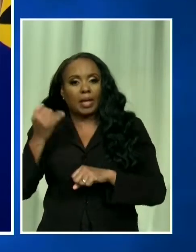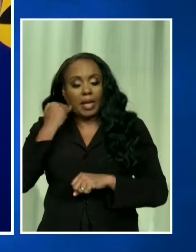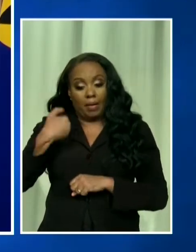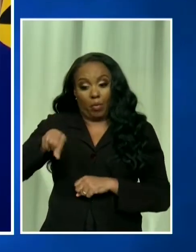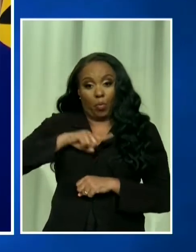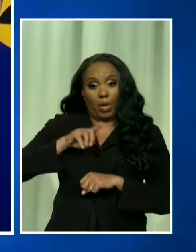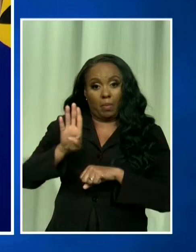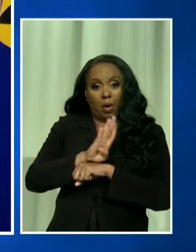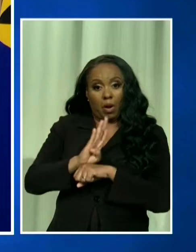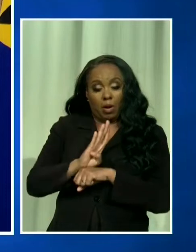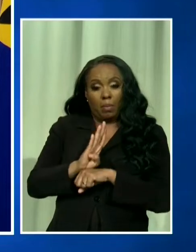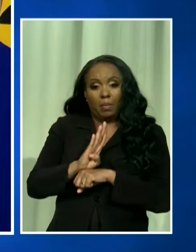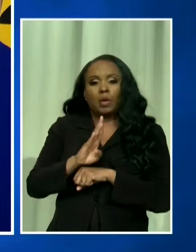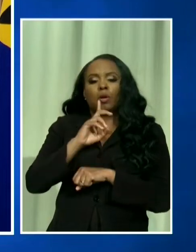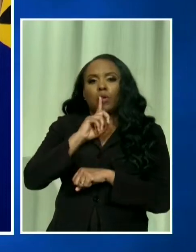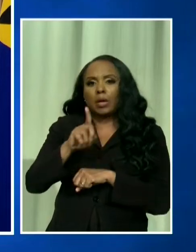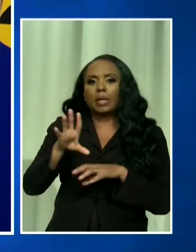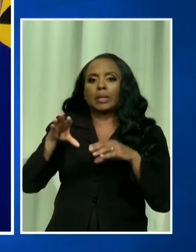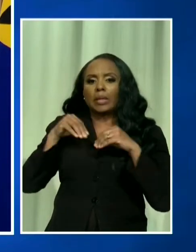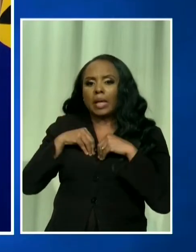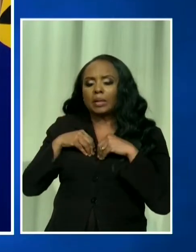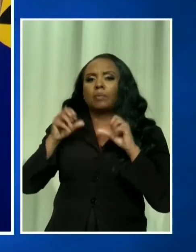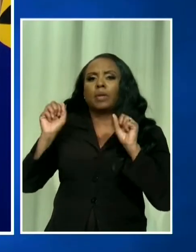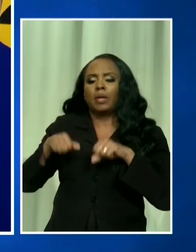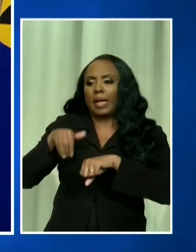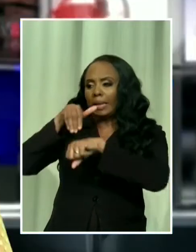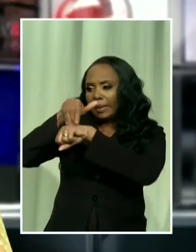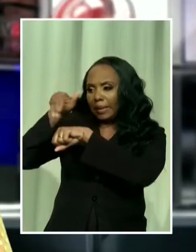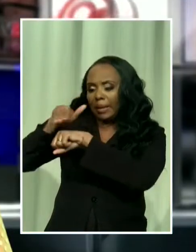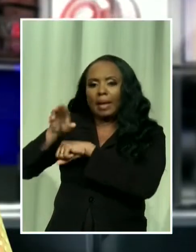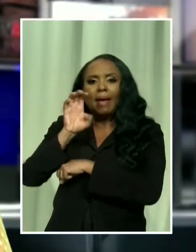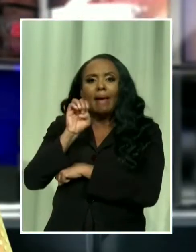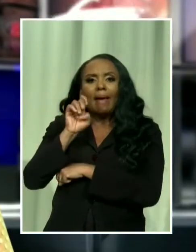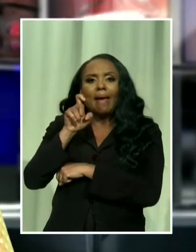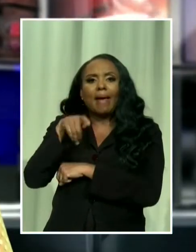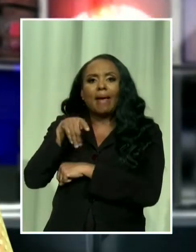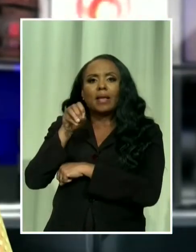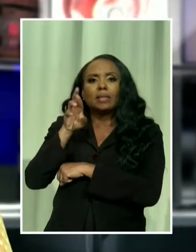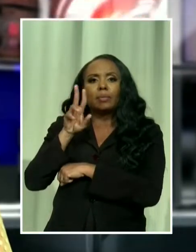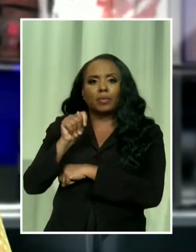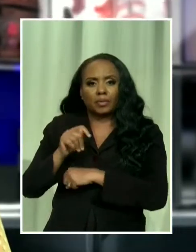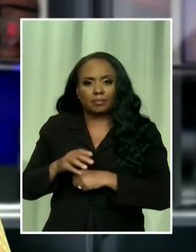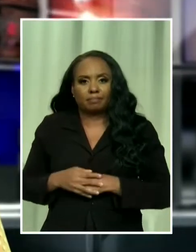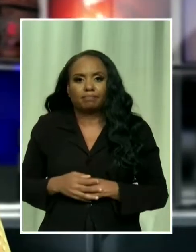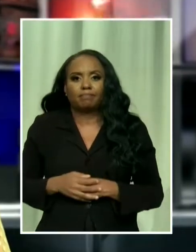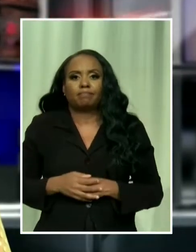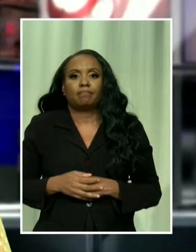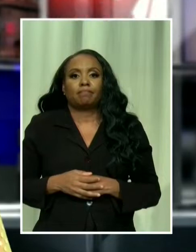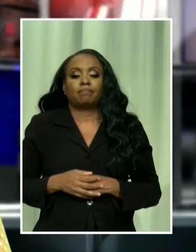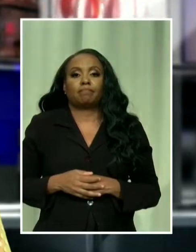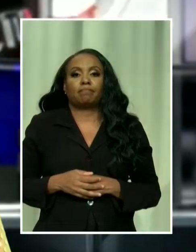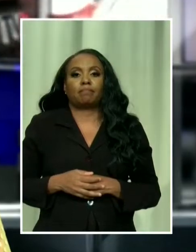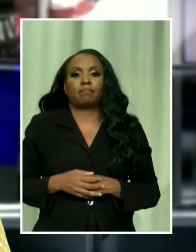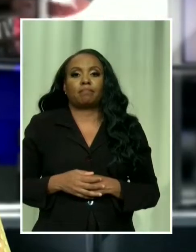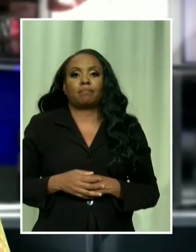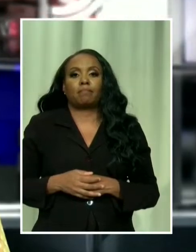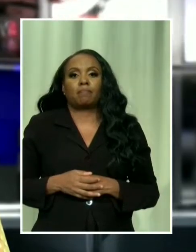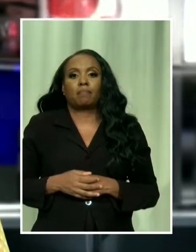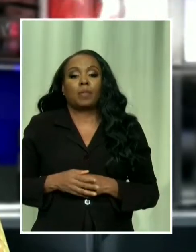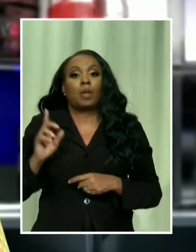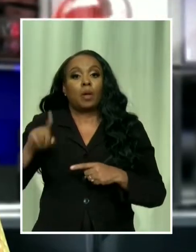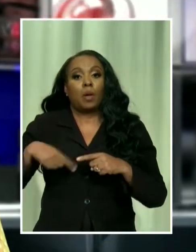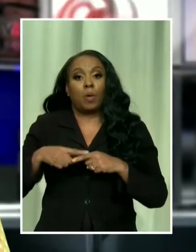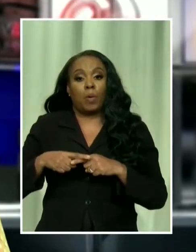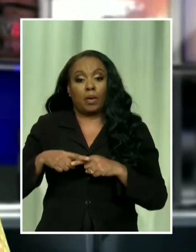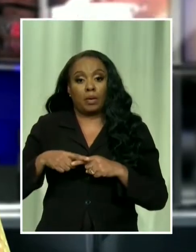business, but also be able to export globally. Lisa, today's press conference will be rebroadcast